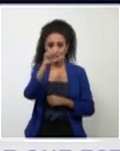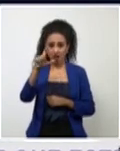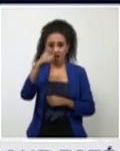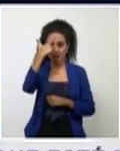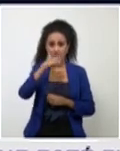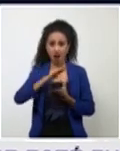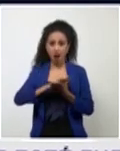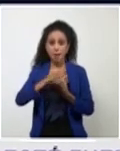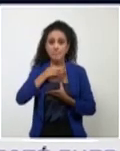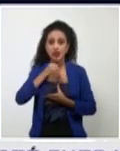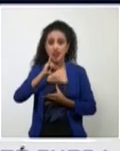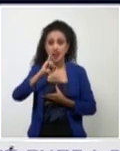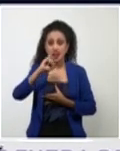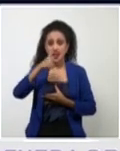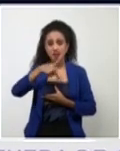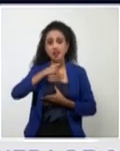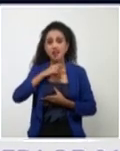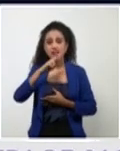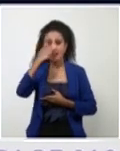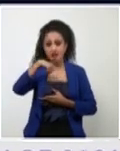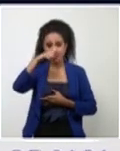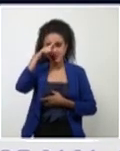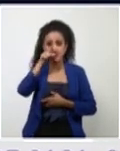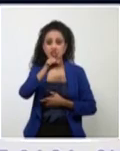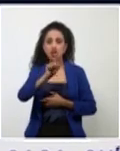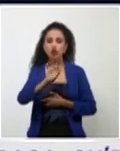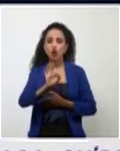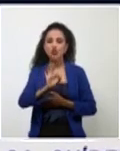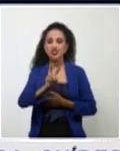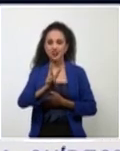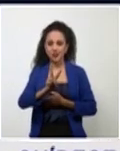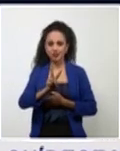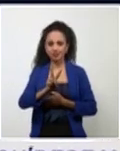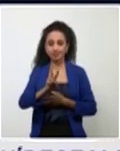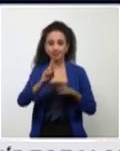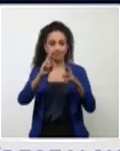141, and the laboratory of the Brother Ameijeras Hospital,